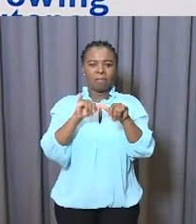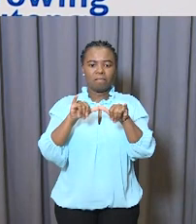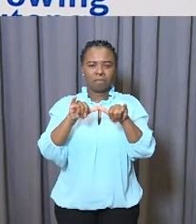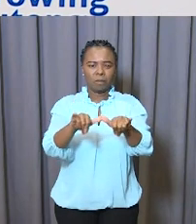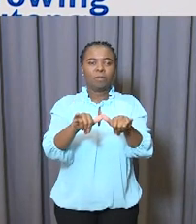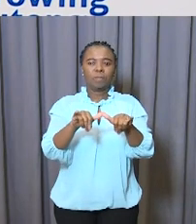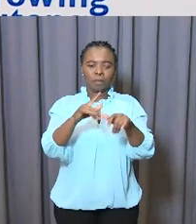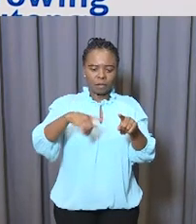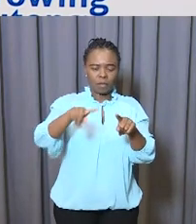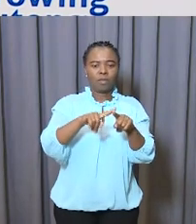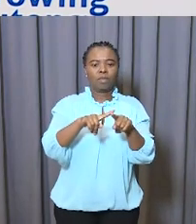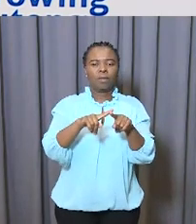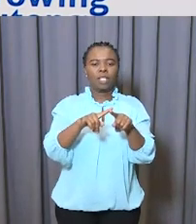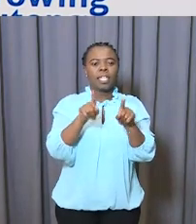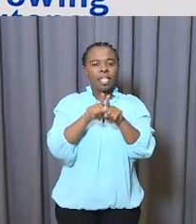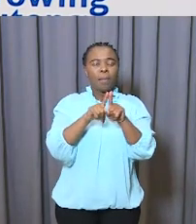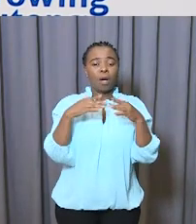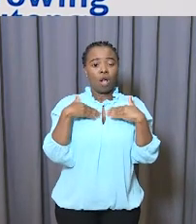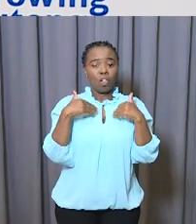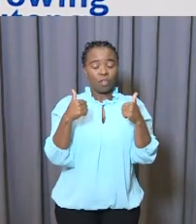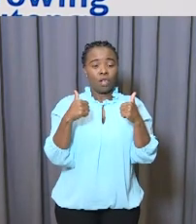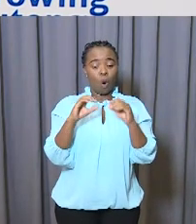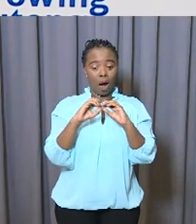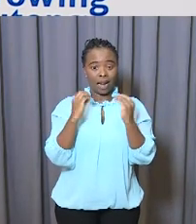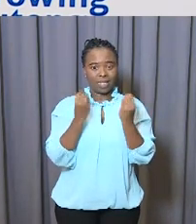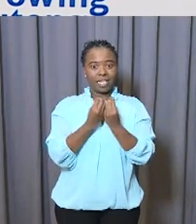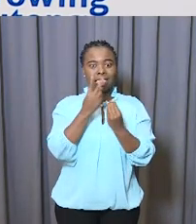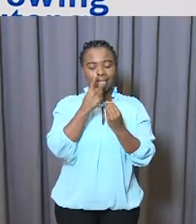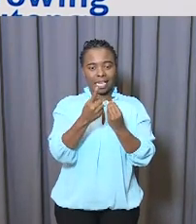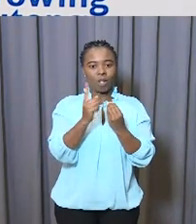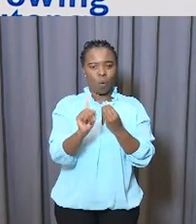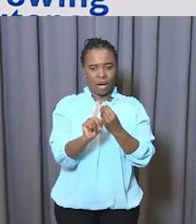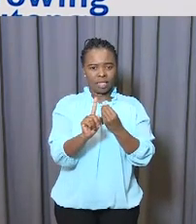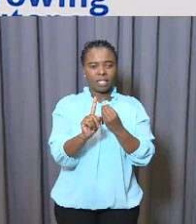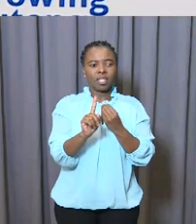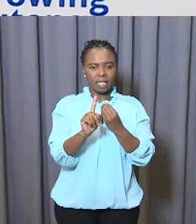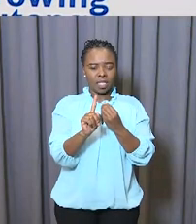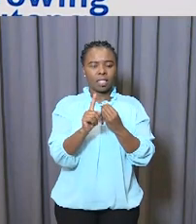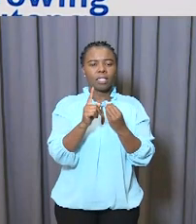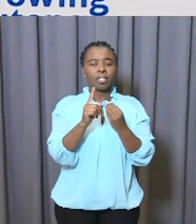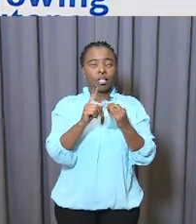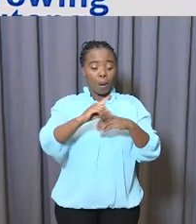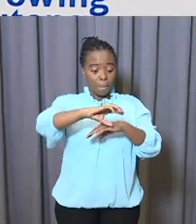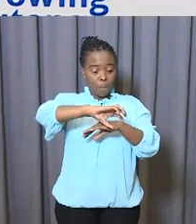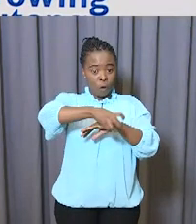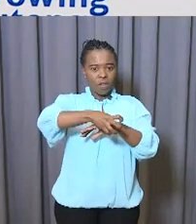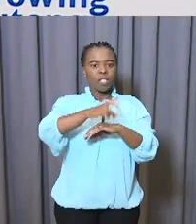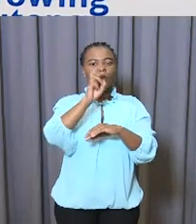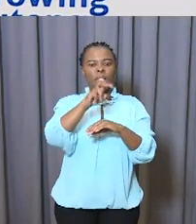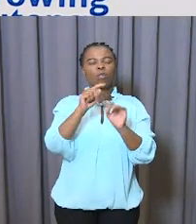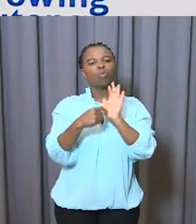World Health Organization had actually reflected that we need to be able to demonstrate as a province, at least, you